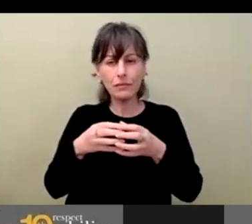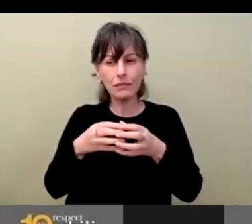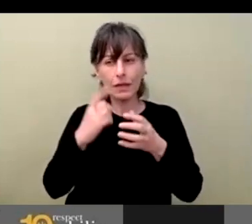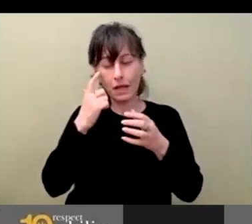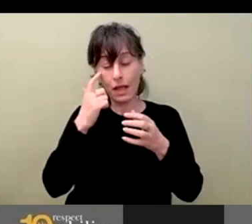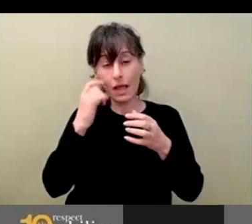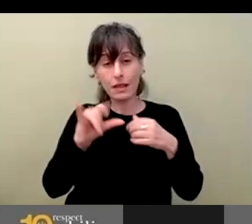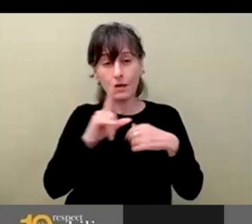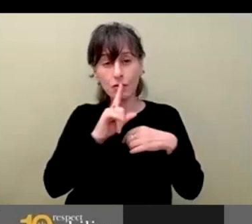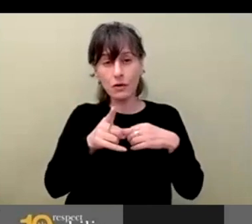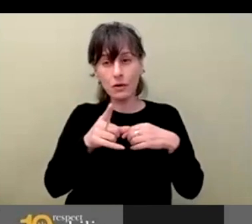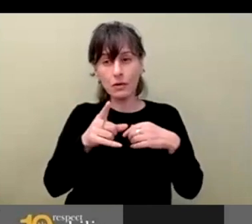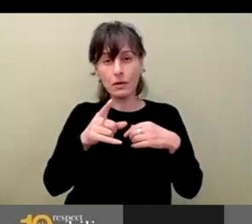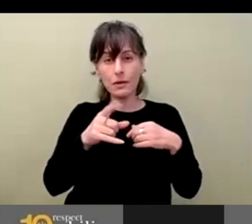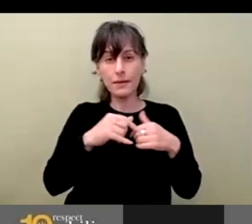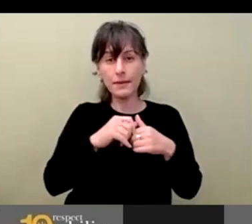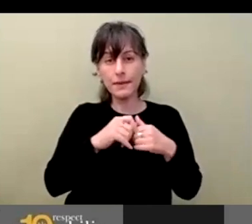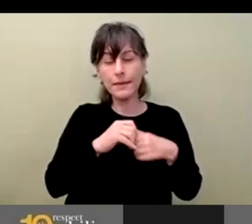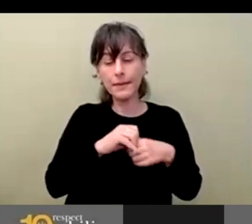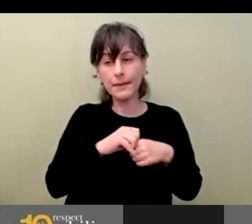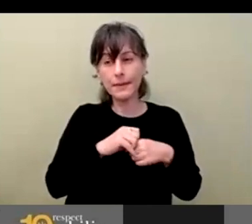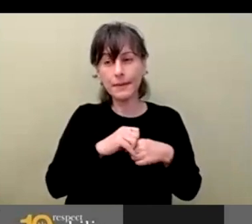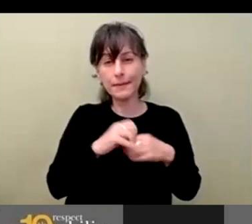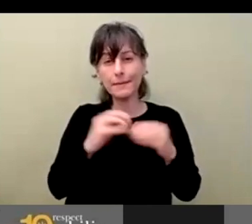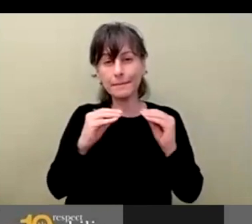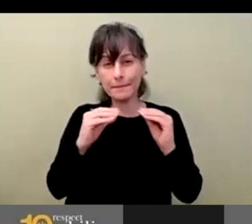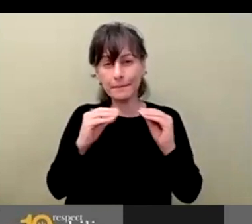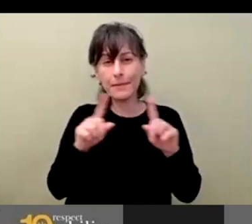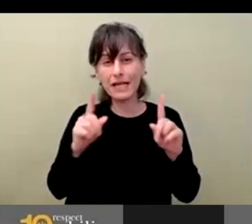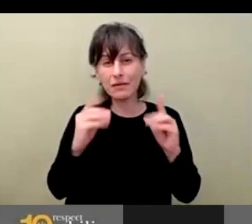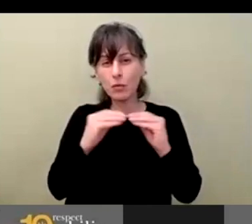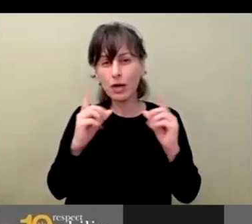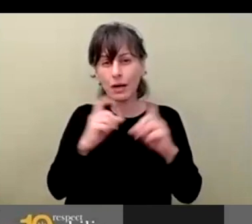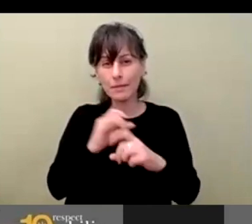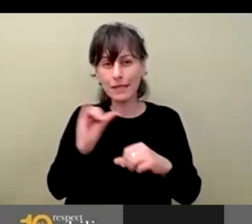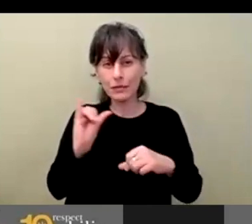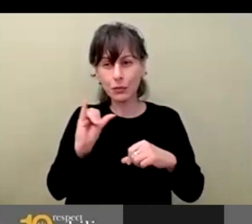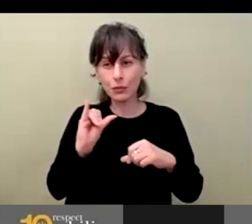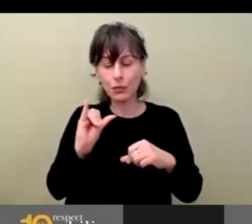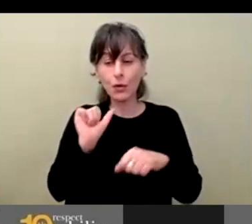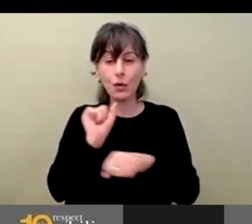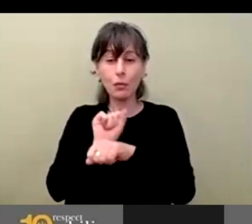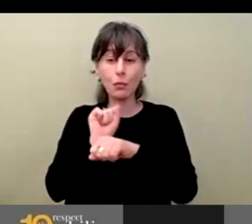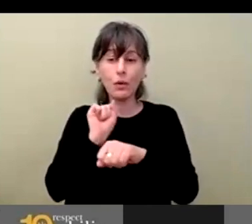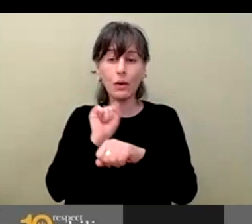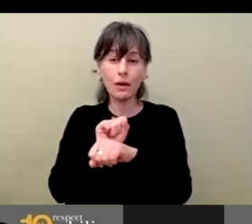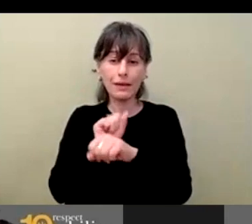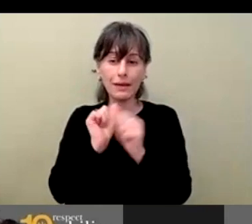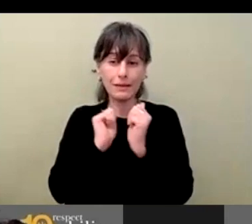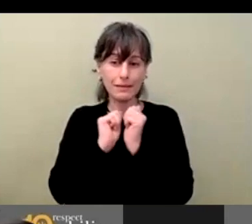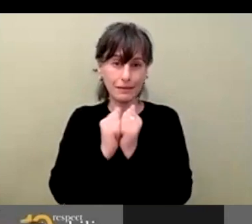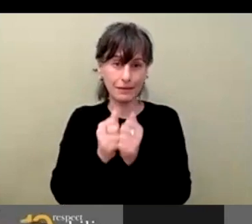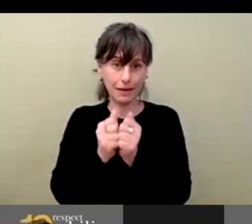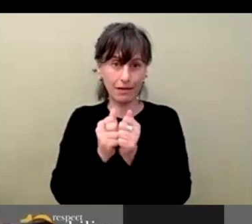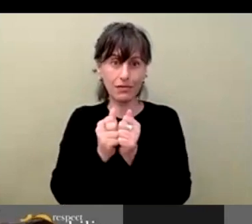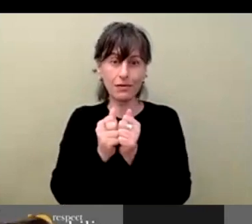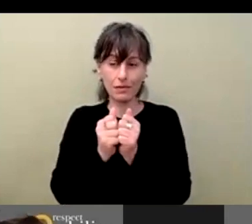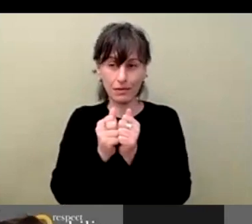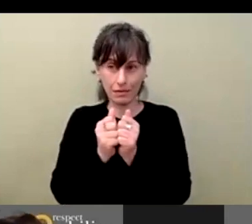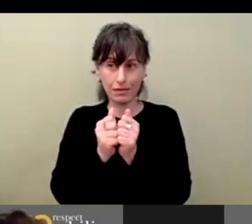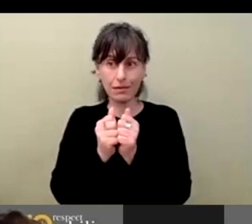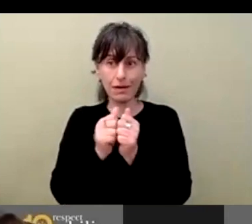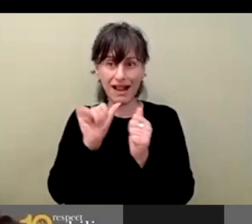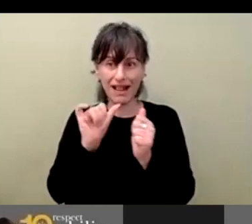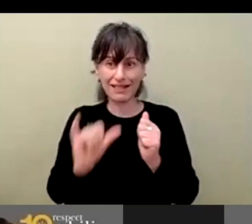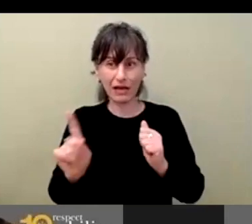but it's a little more complicated than that. And I think that working together is really where